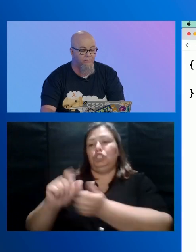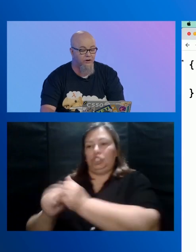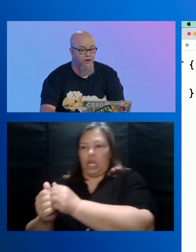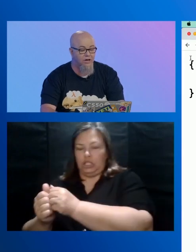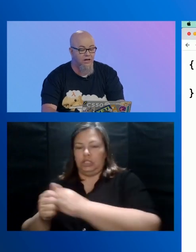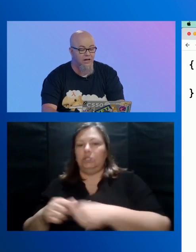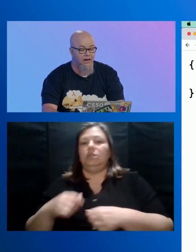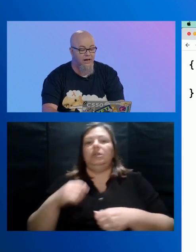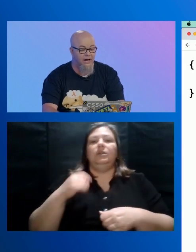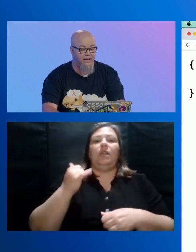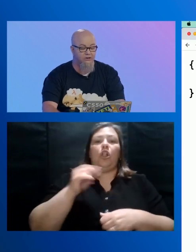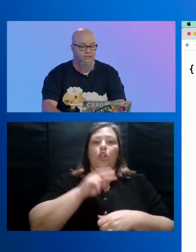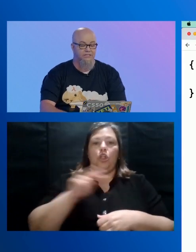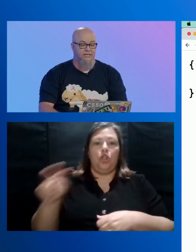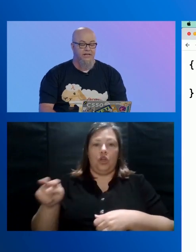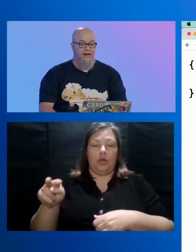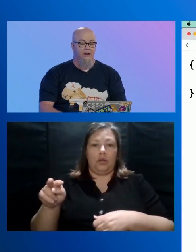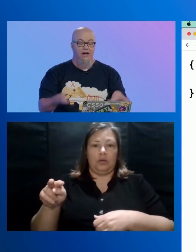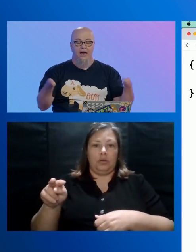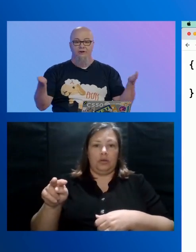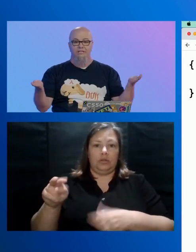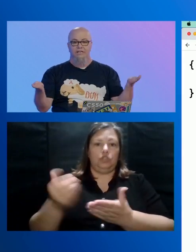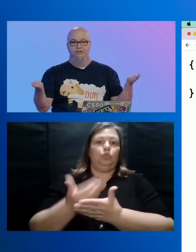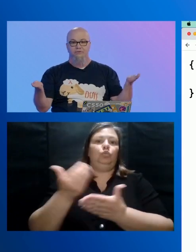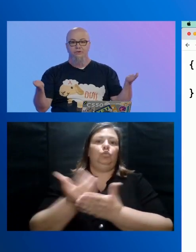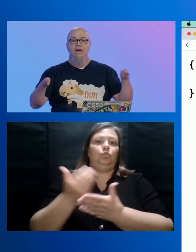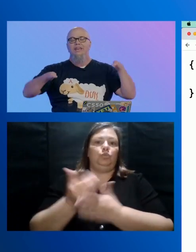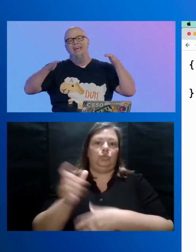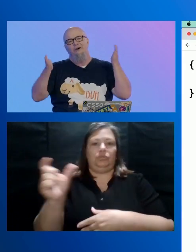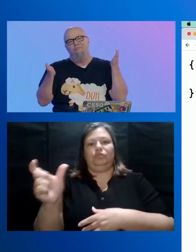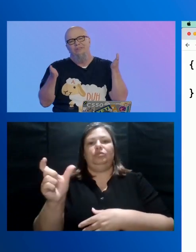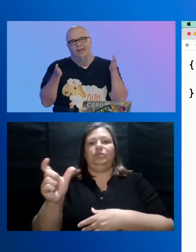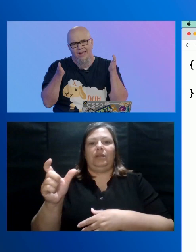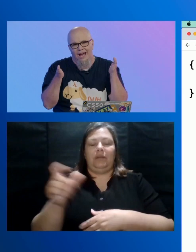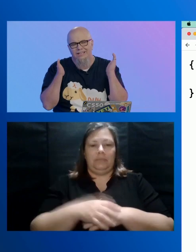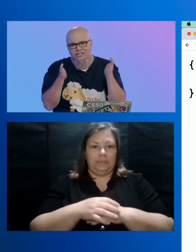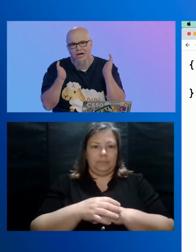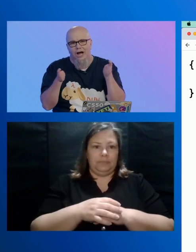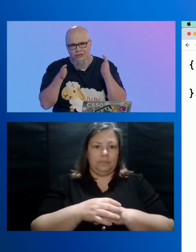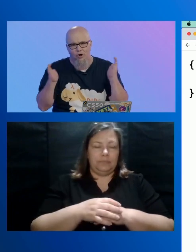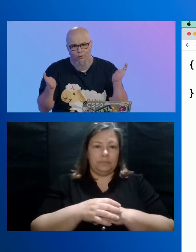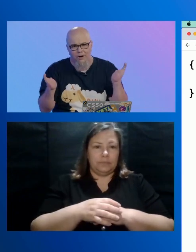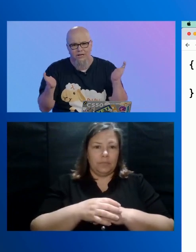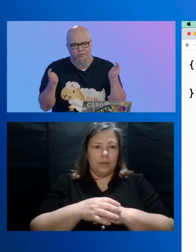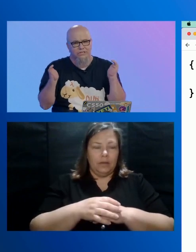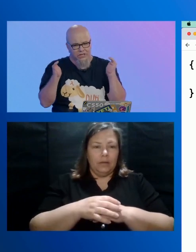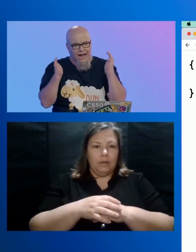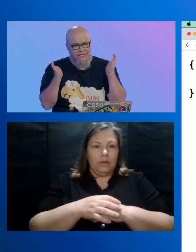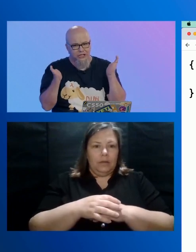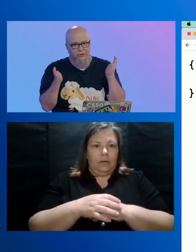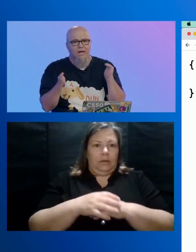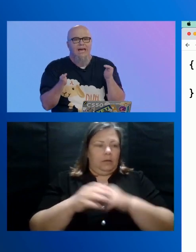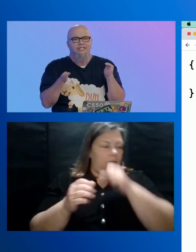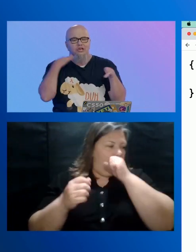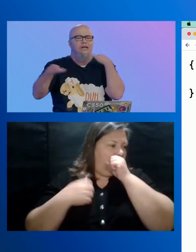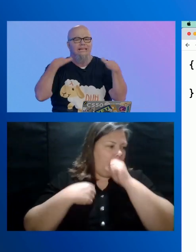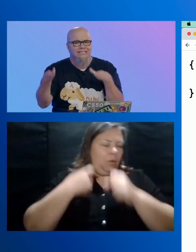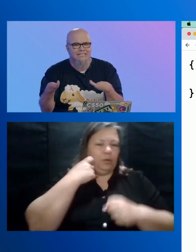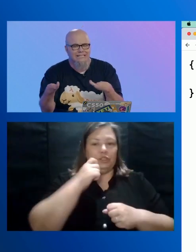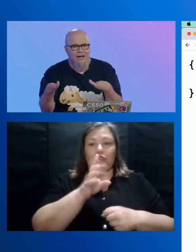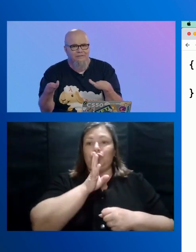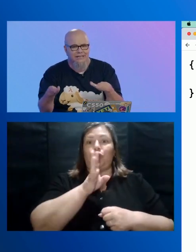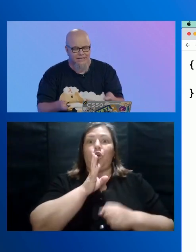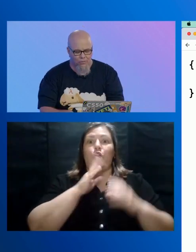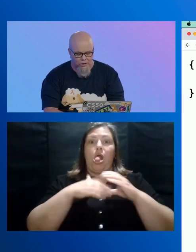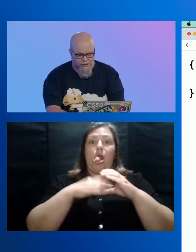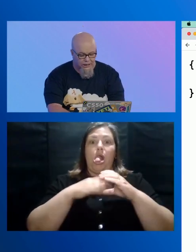back over, and you can see there, howdy Jessaru. Now, I just talked a whole bunch, which I do. So you didn't get to